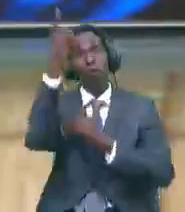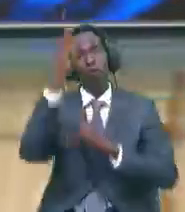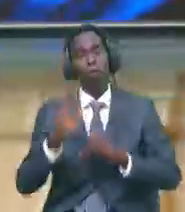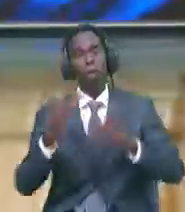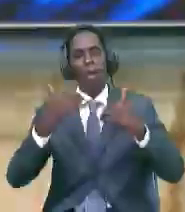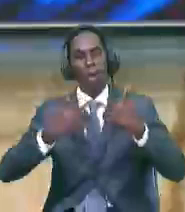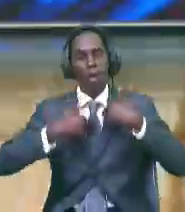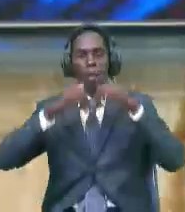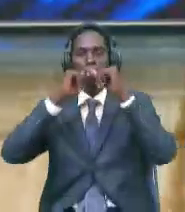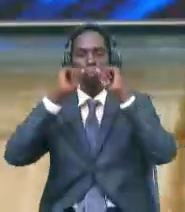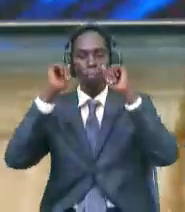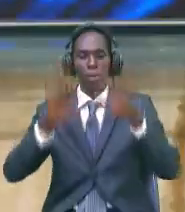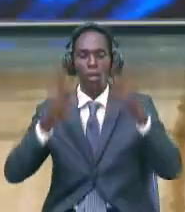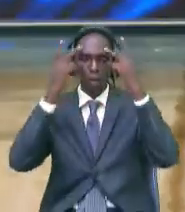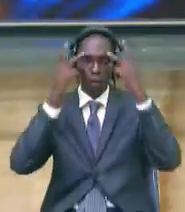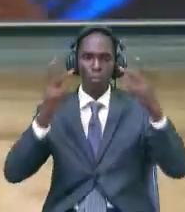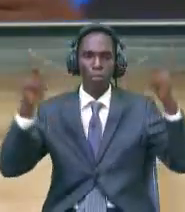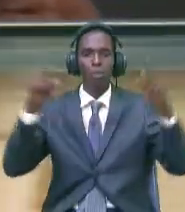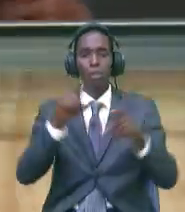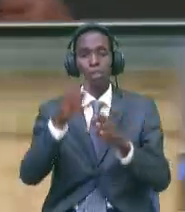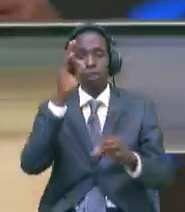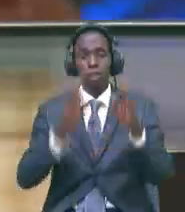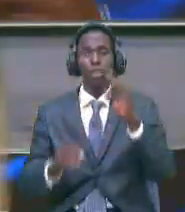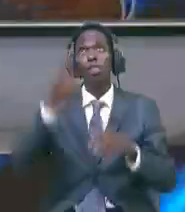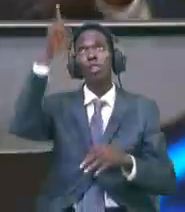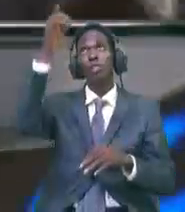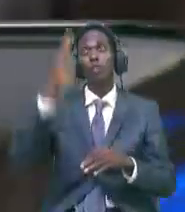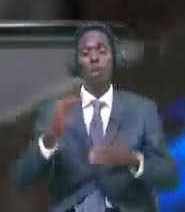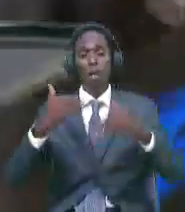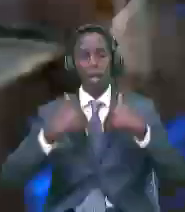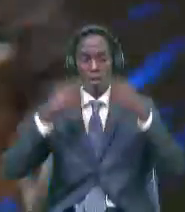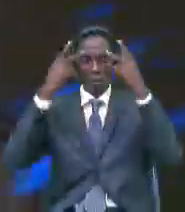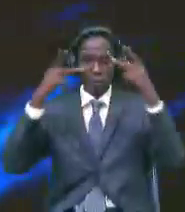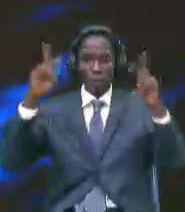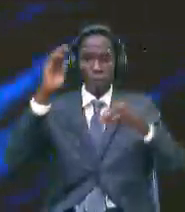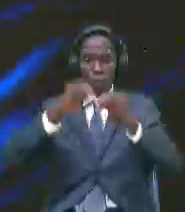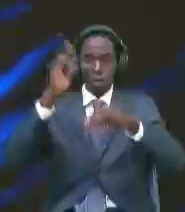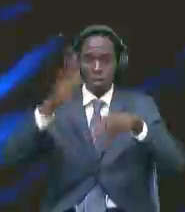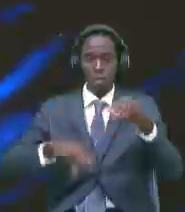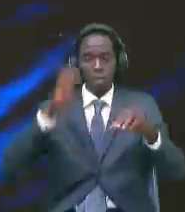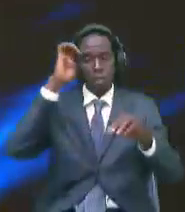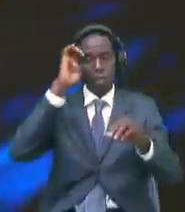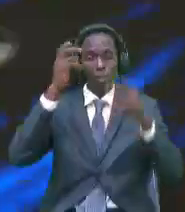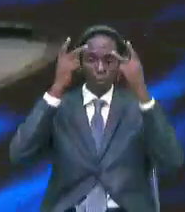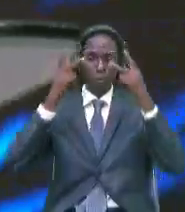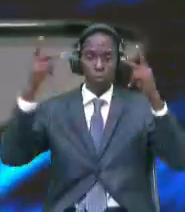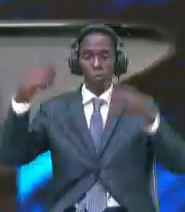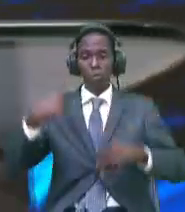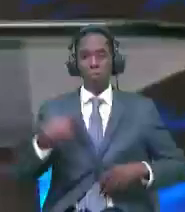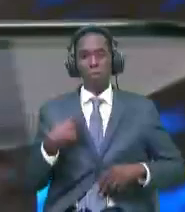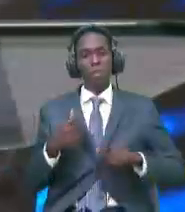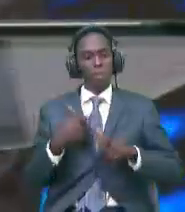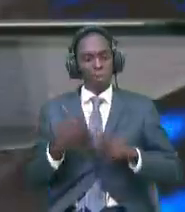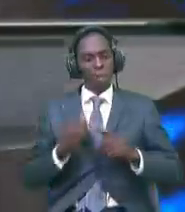has prospered him. If God has prospered me more than he has prospered you, I'll give more than